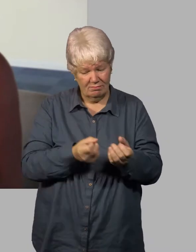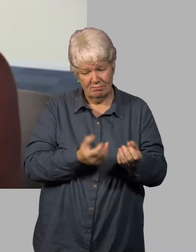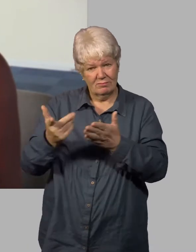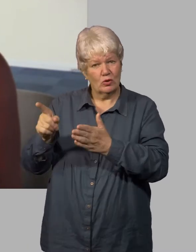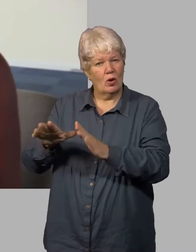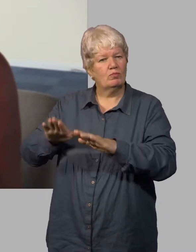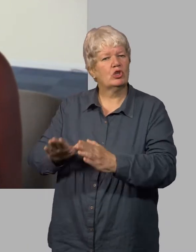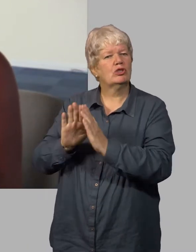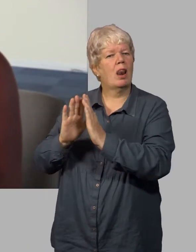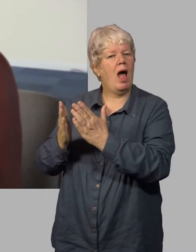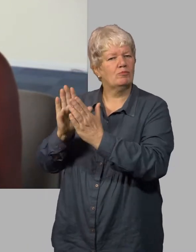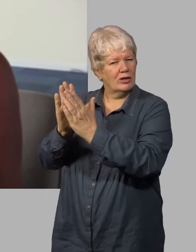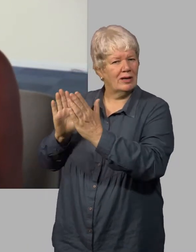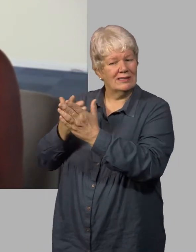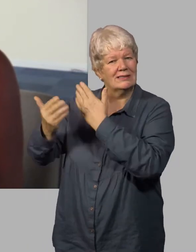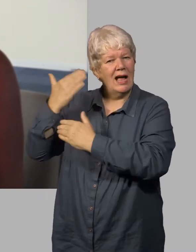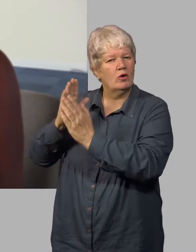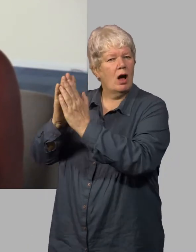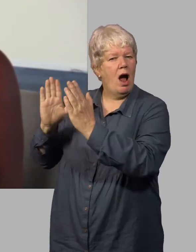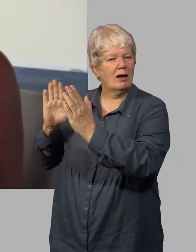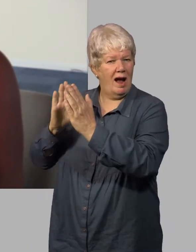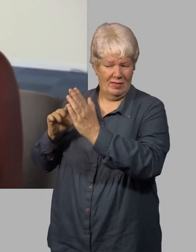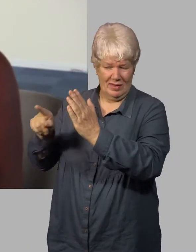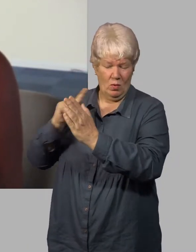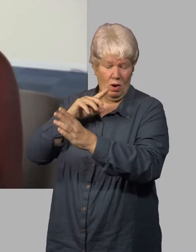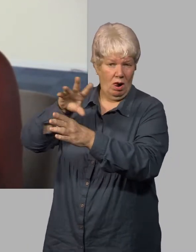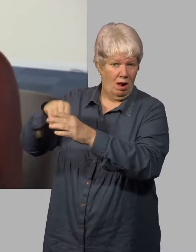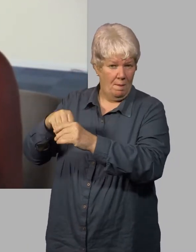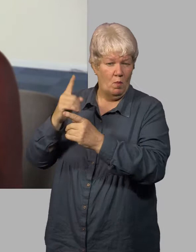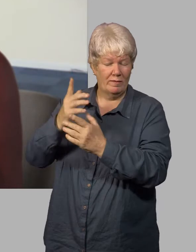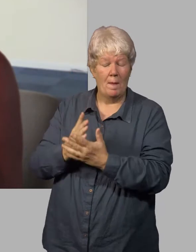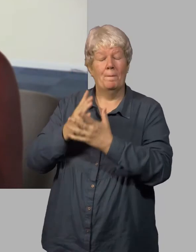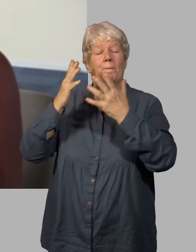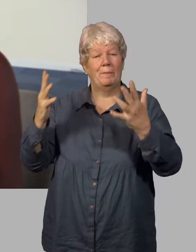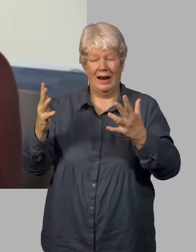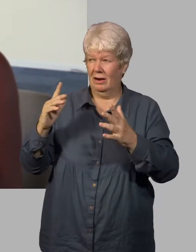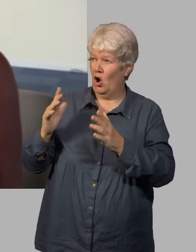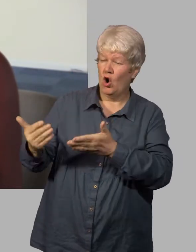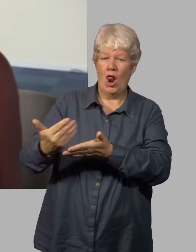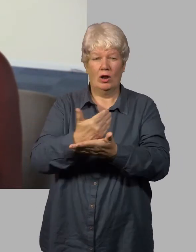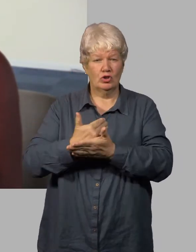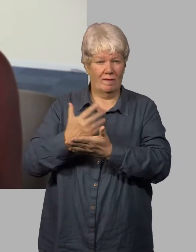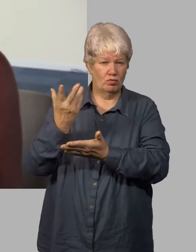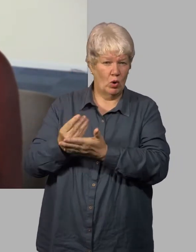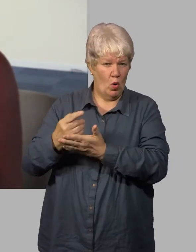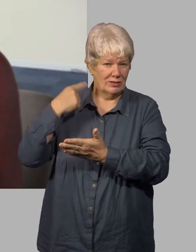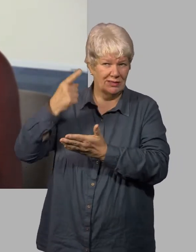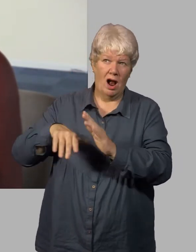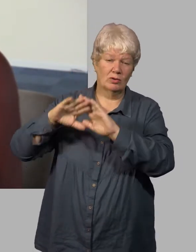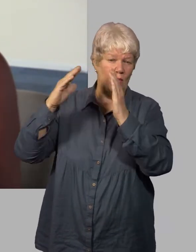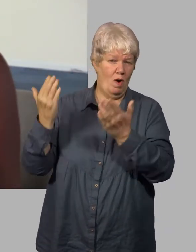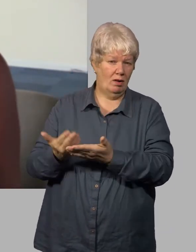to the British Library Sound Archive, where they'll become part of one of the biggest collections of recorded sound in the